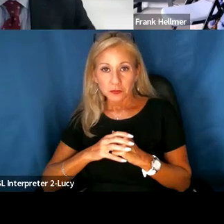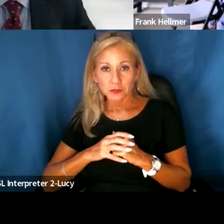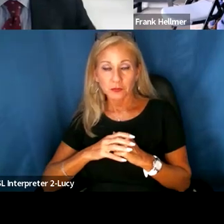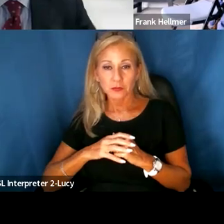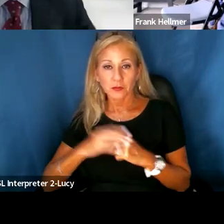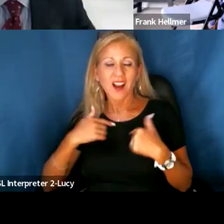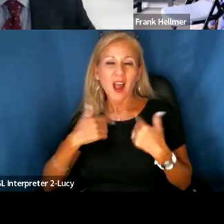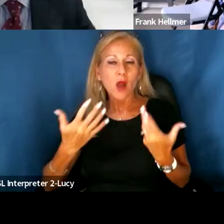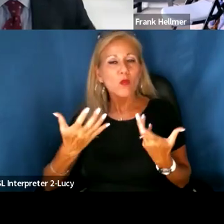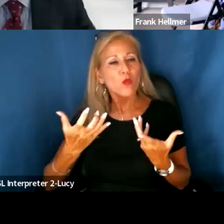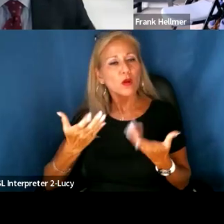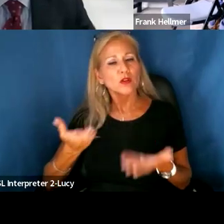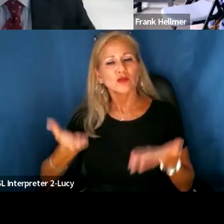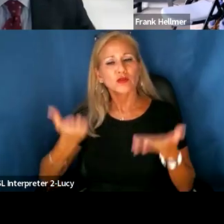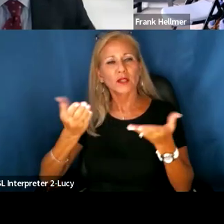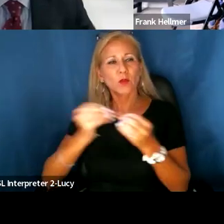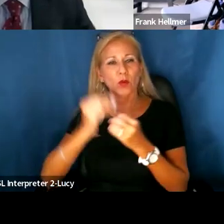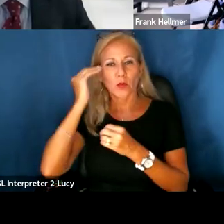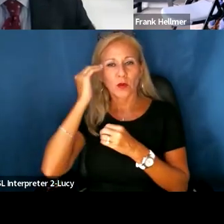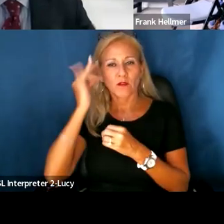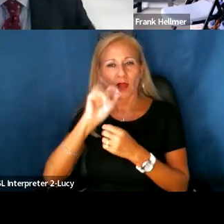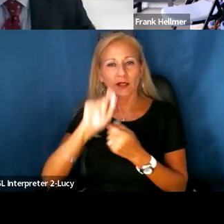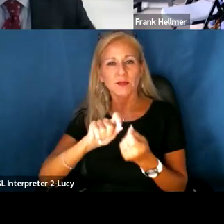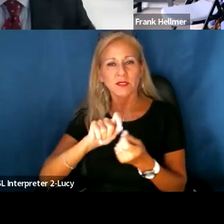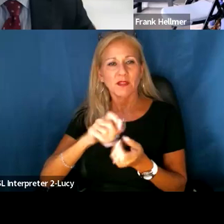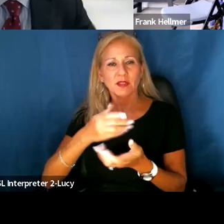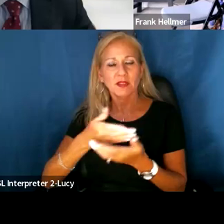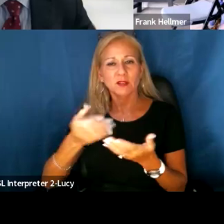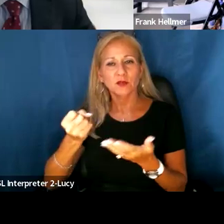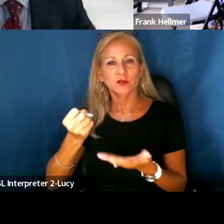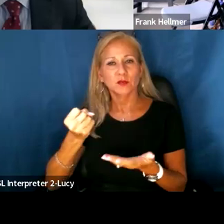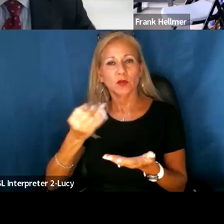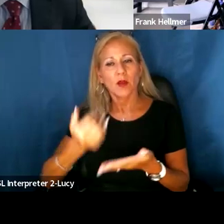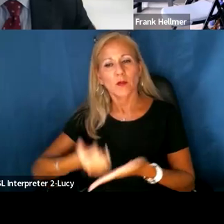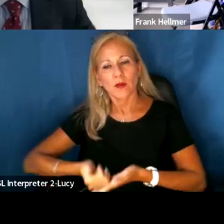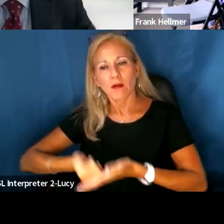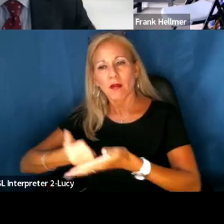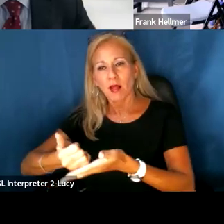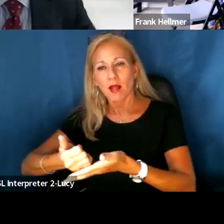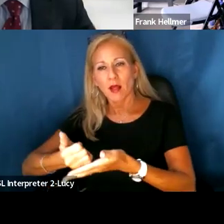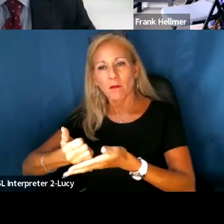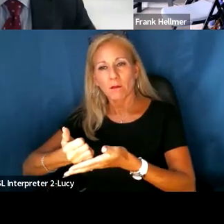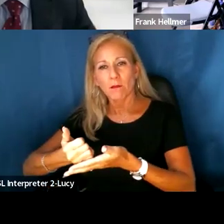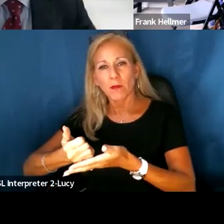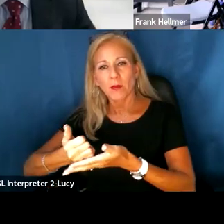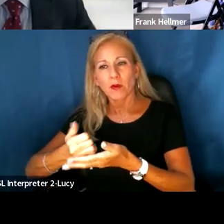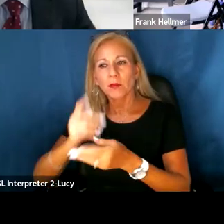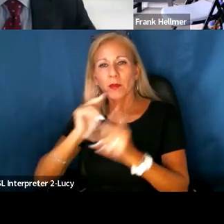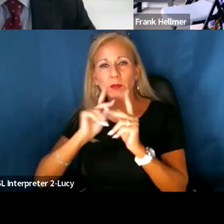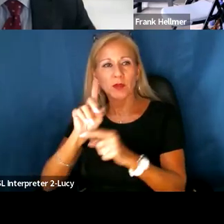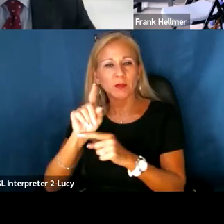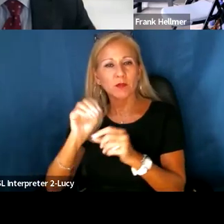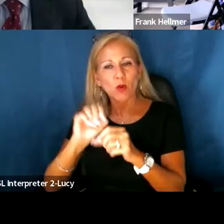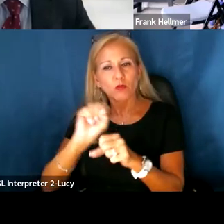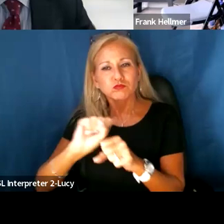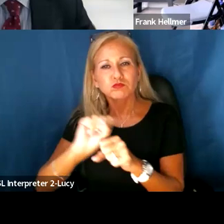I wanted to raise awareness for that particular thing so that it would help get more people with disabilities into the